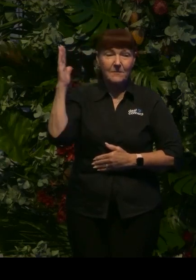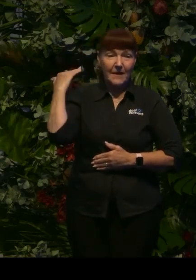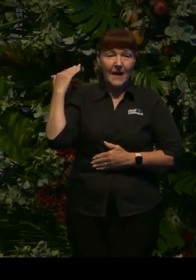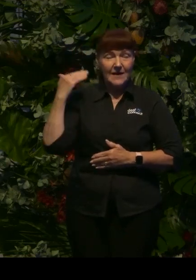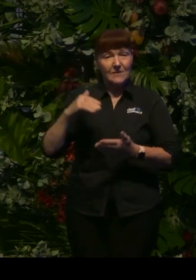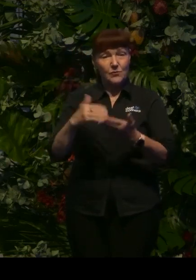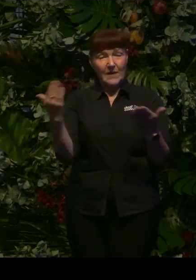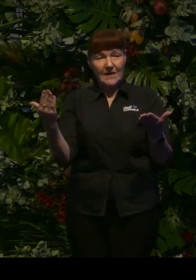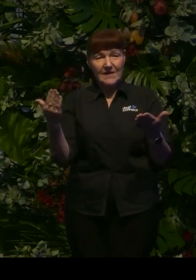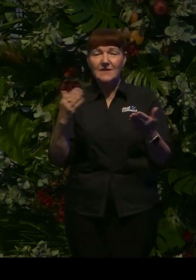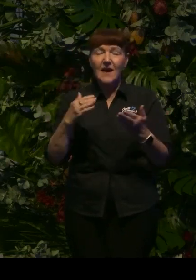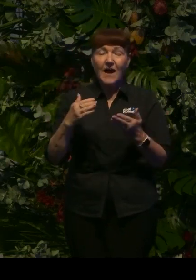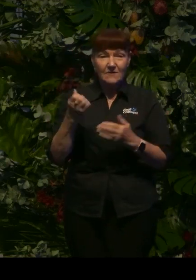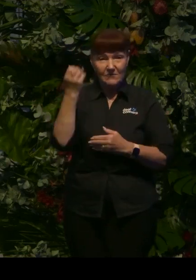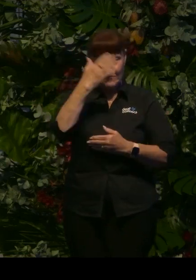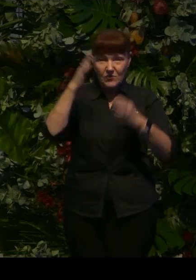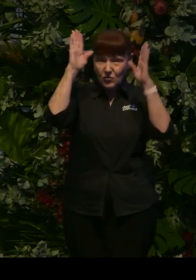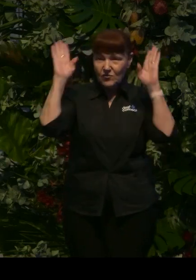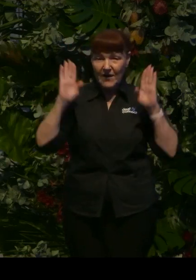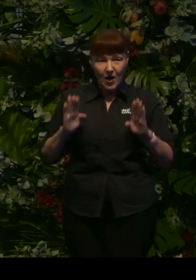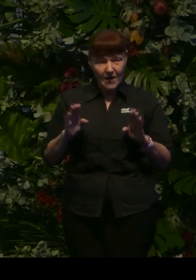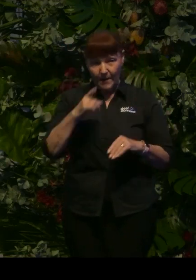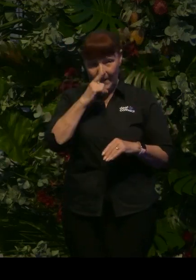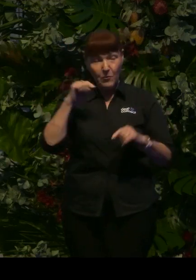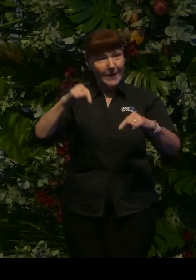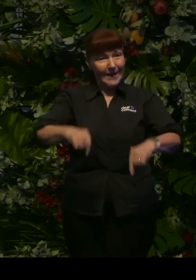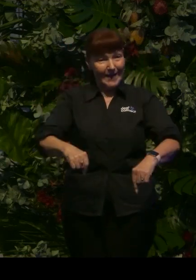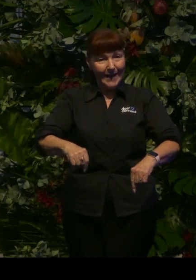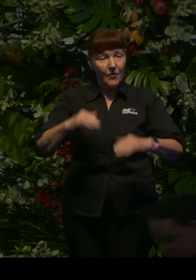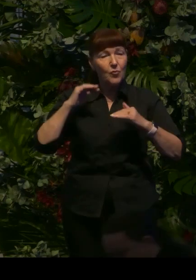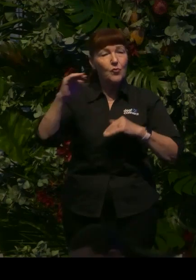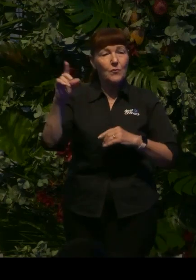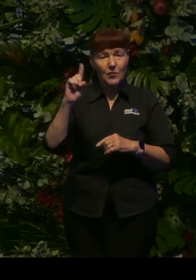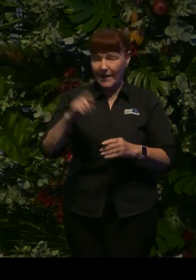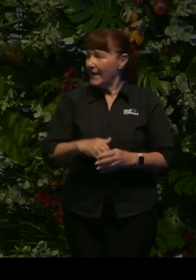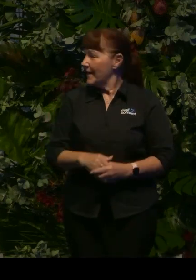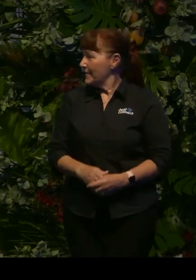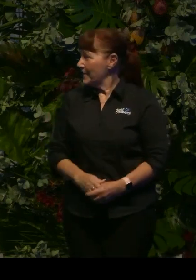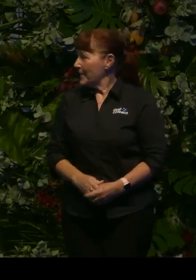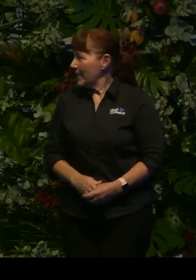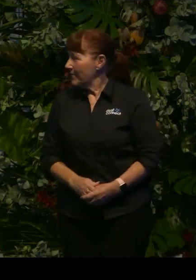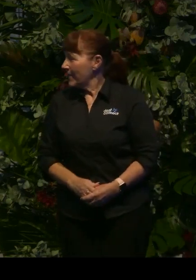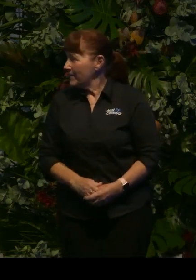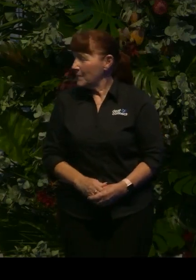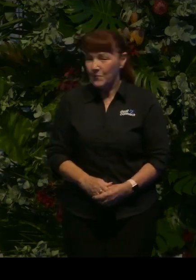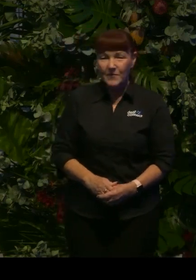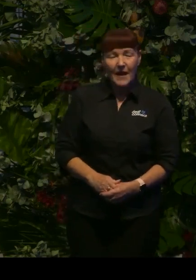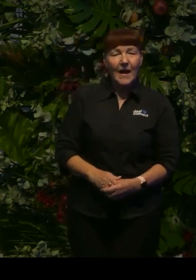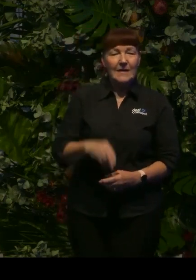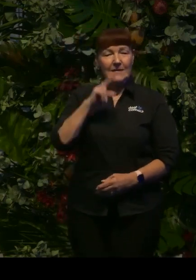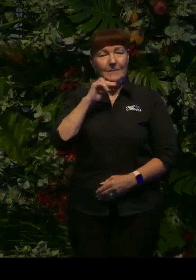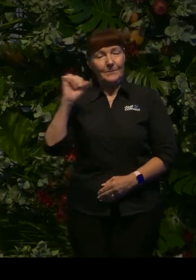Aboriginal and Torres Strait Islanders peoples and leaders that may be here today. Buenas tardes a todos. Good